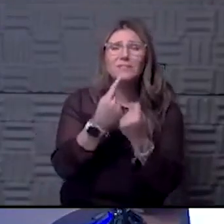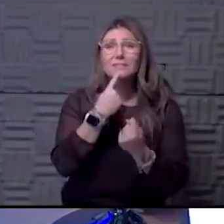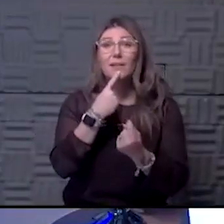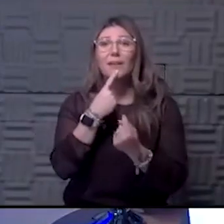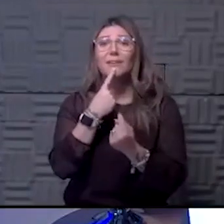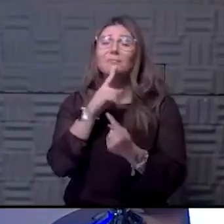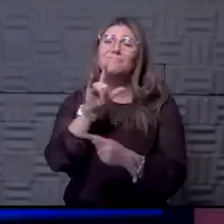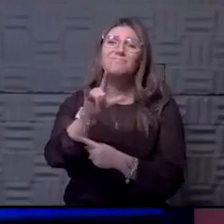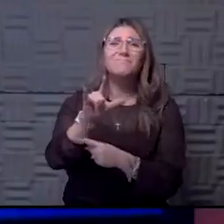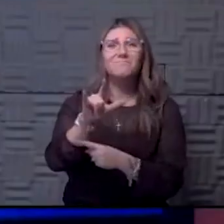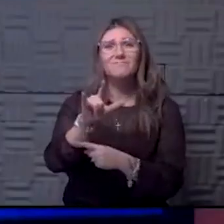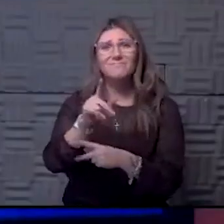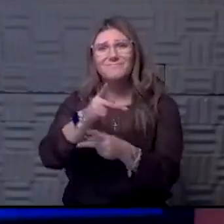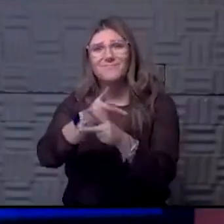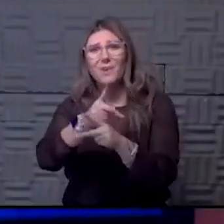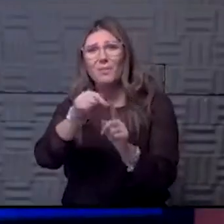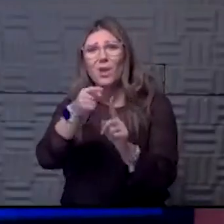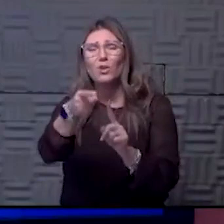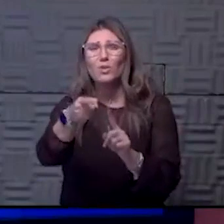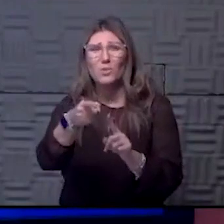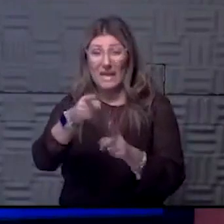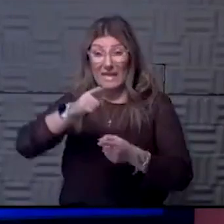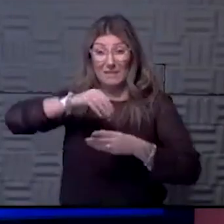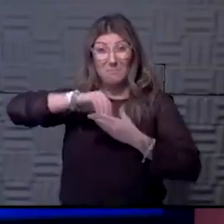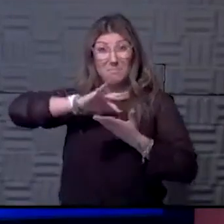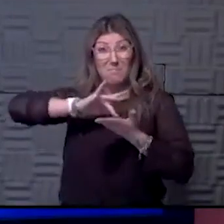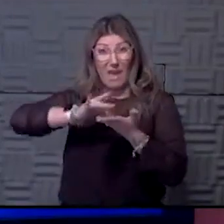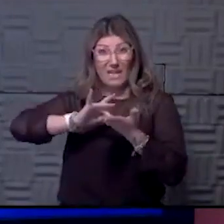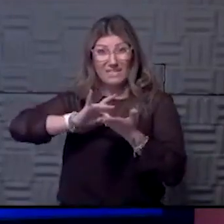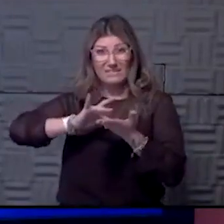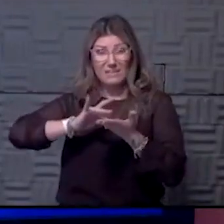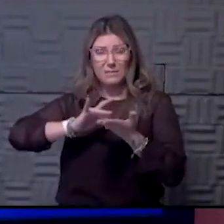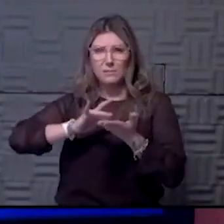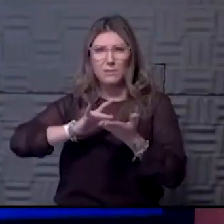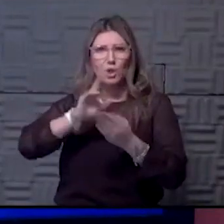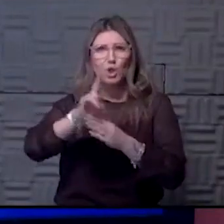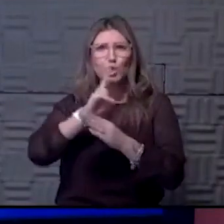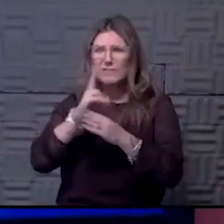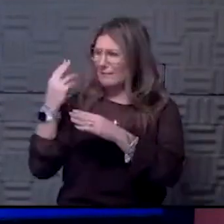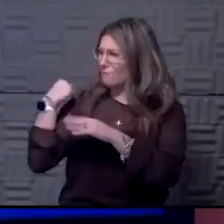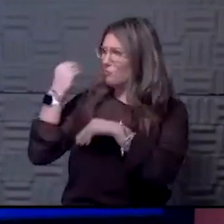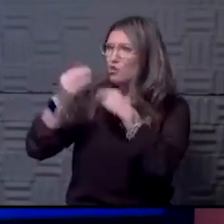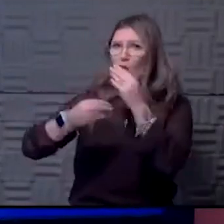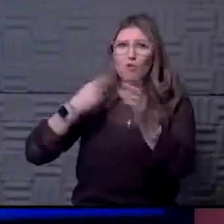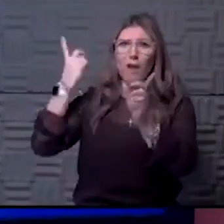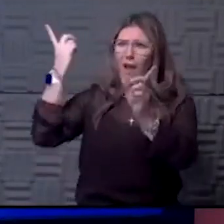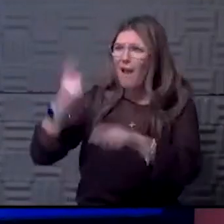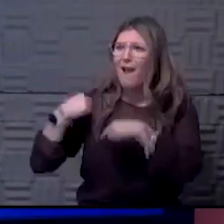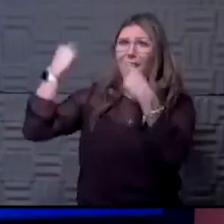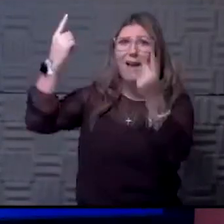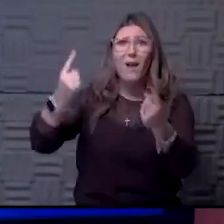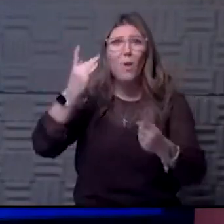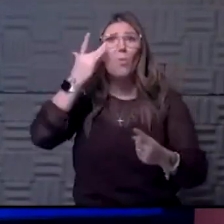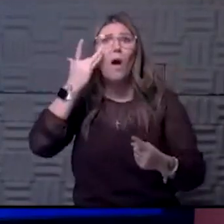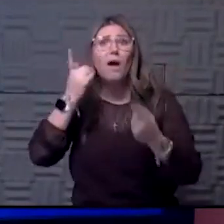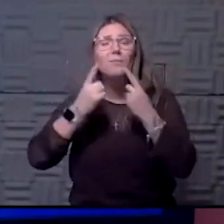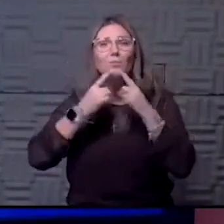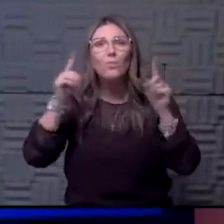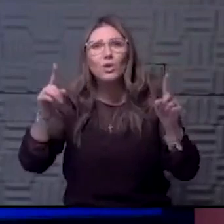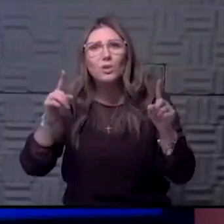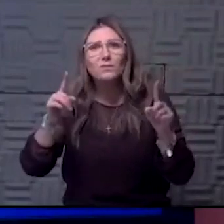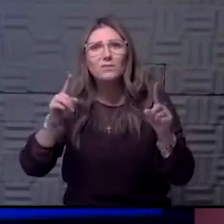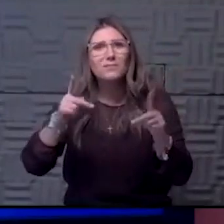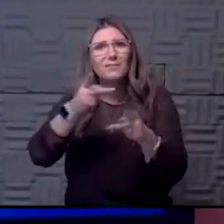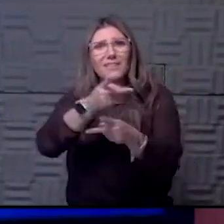you. And in medicine, we've been using this tool for generations, and we use it because it works. Let's